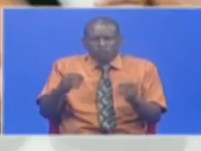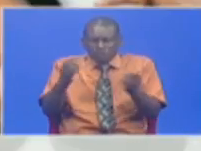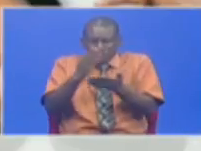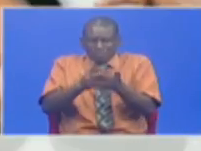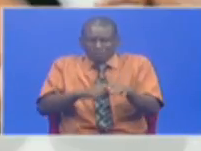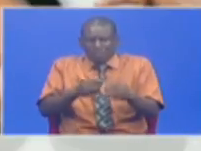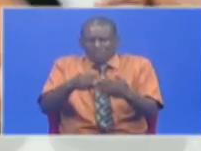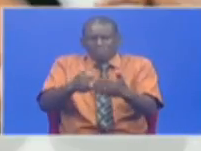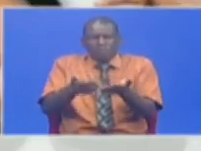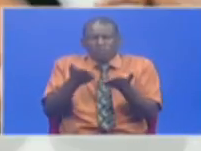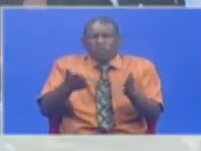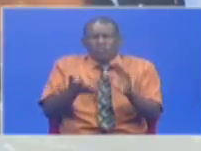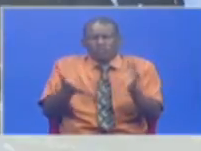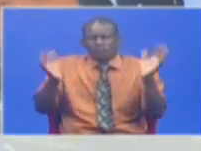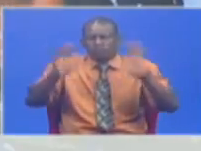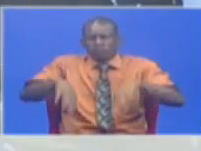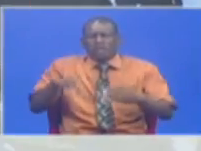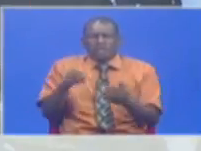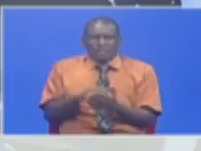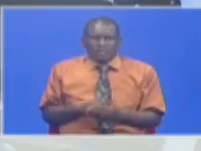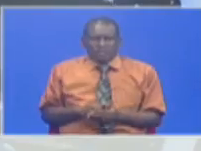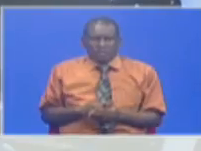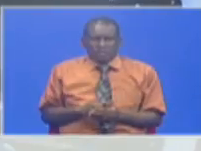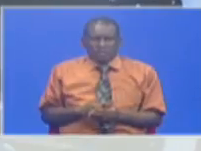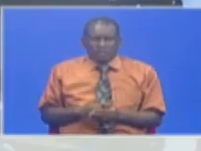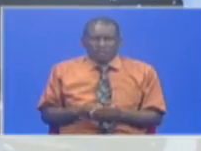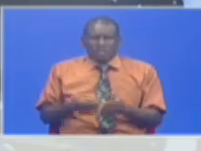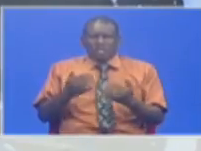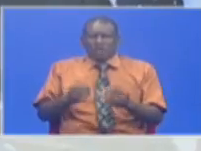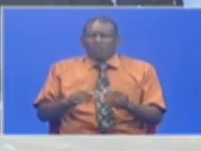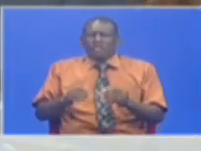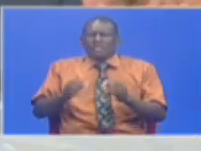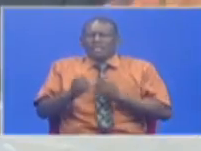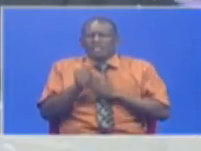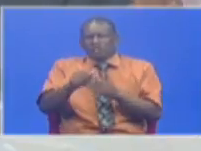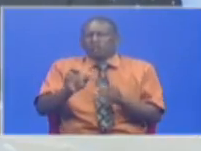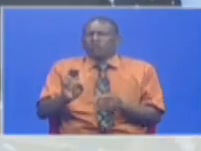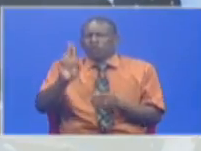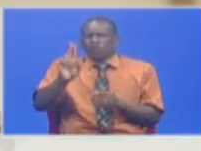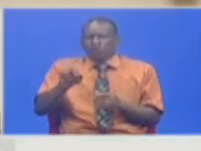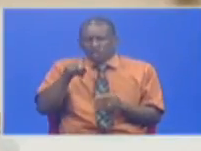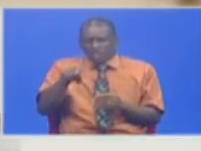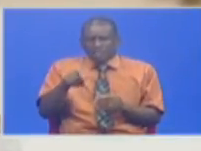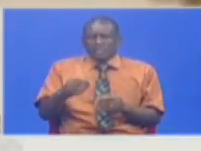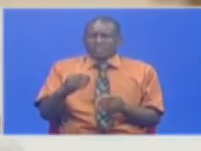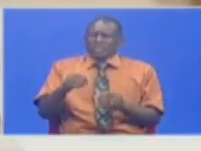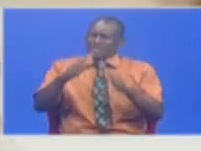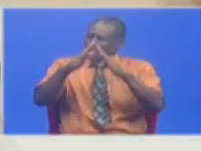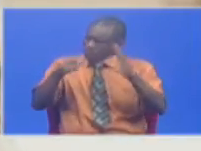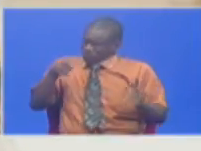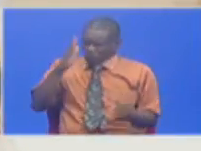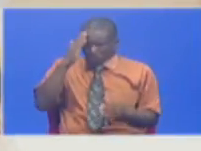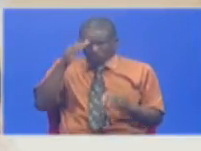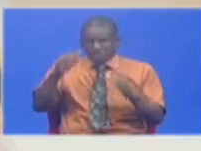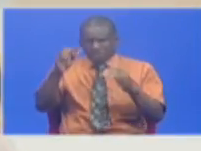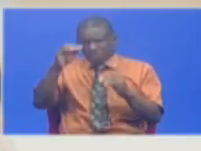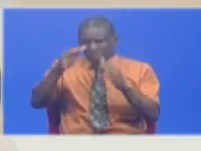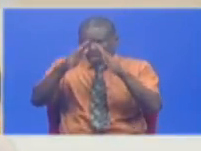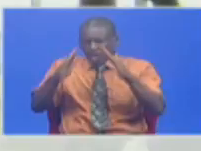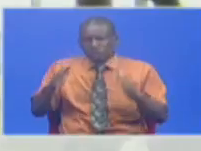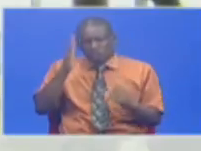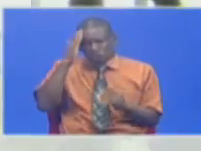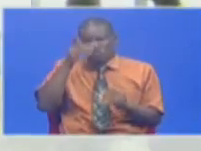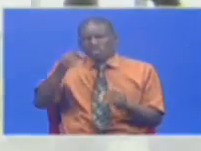things went cold again. Current regime of Uhuru Kenyatta, this is a home they know. In fact, their government was formed in this